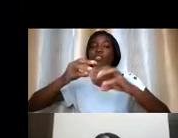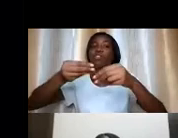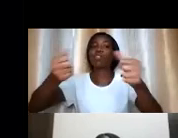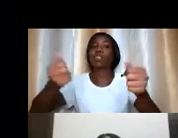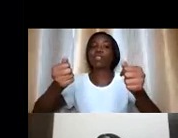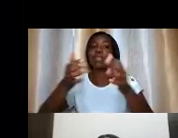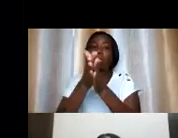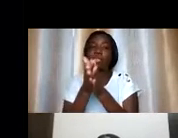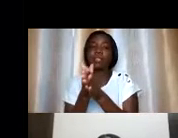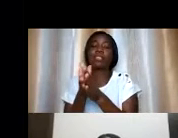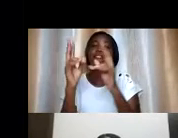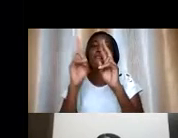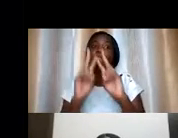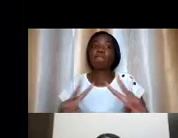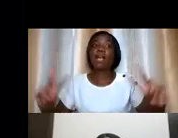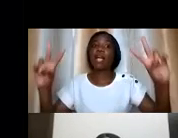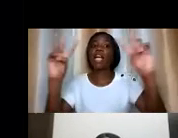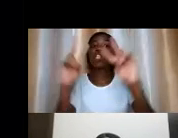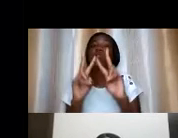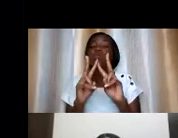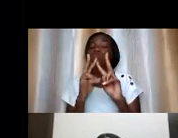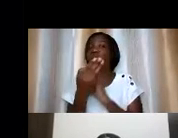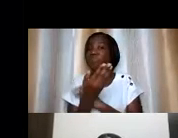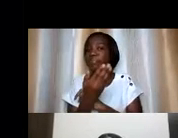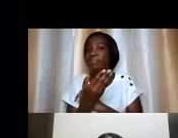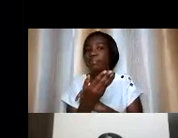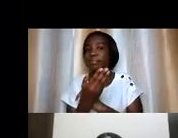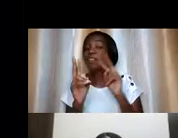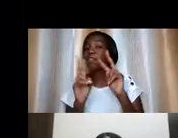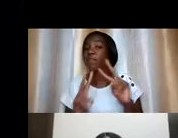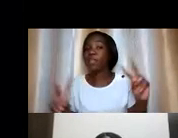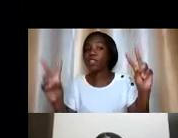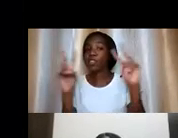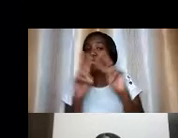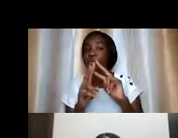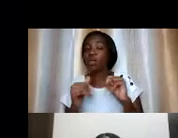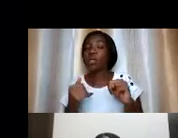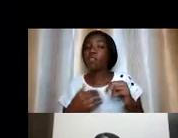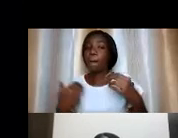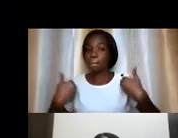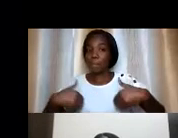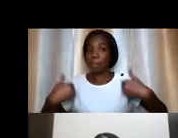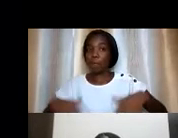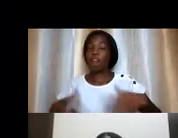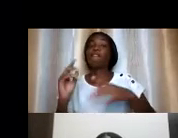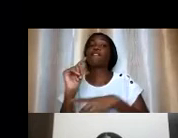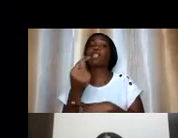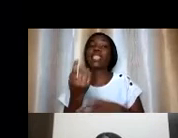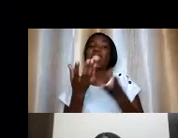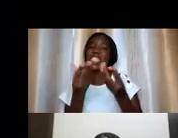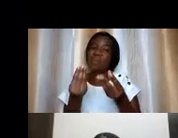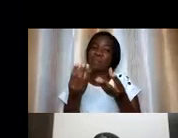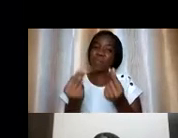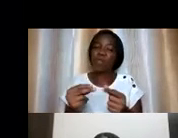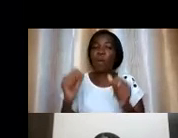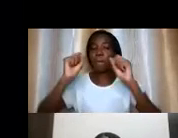And those are our values. We people first, simplicity. It is possible. We